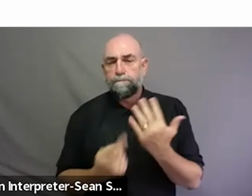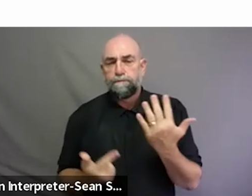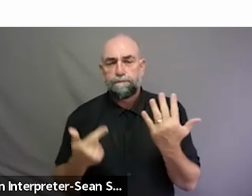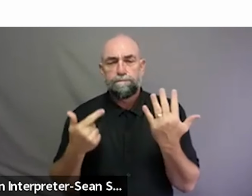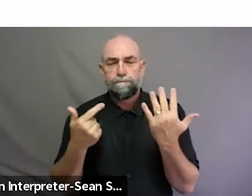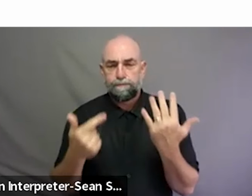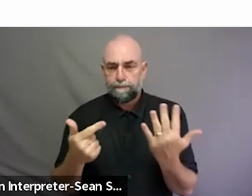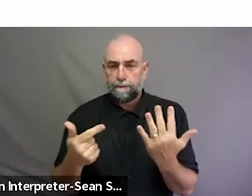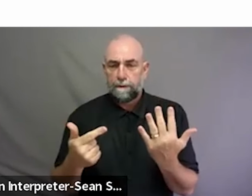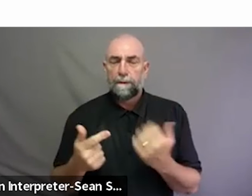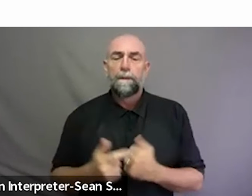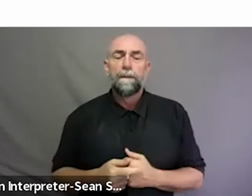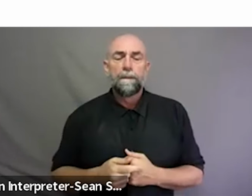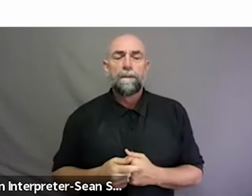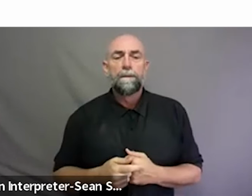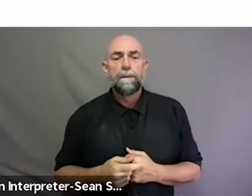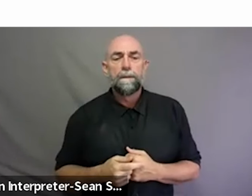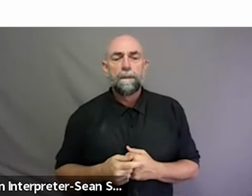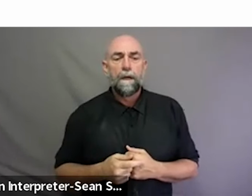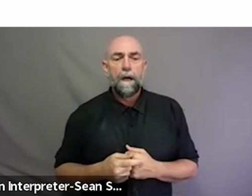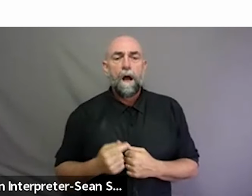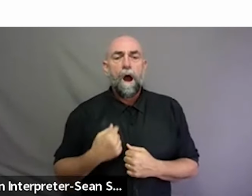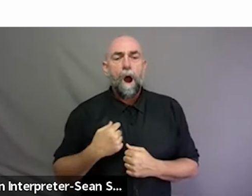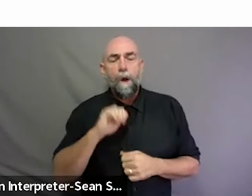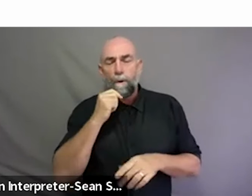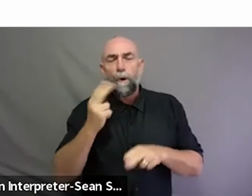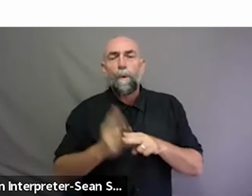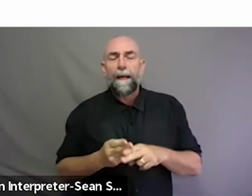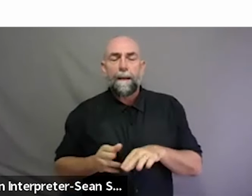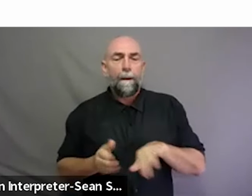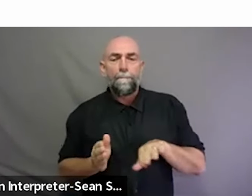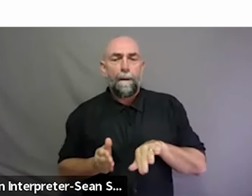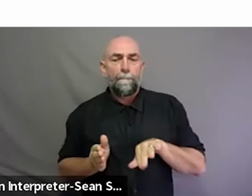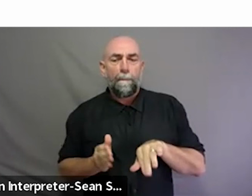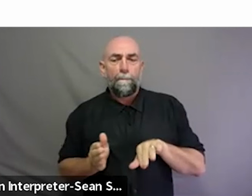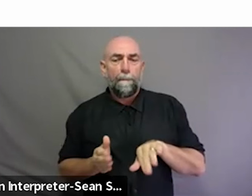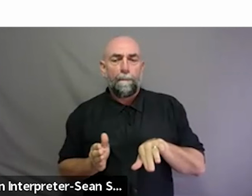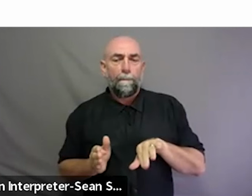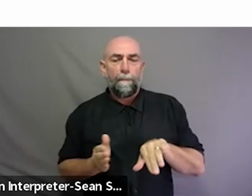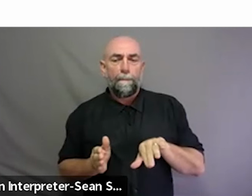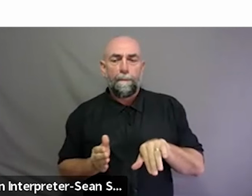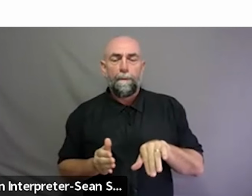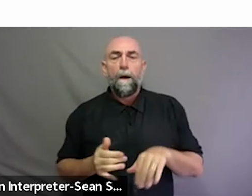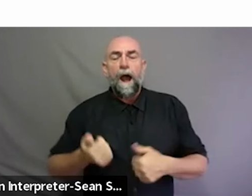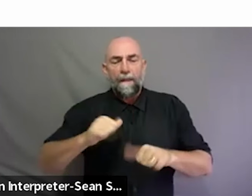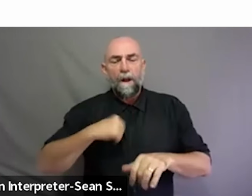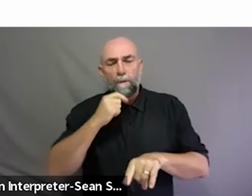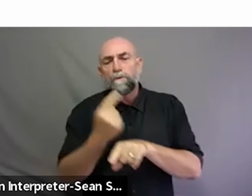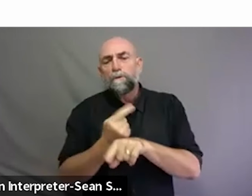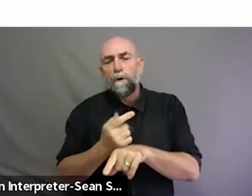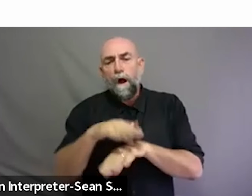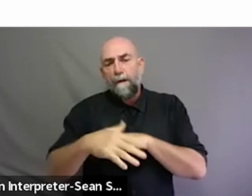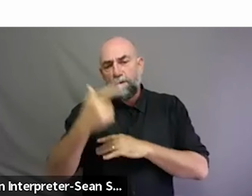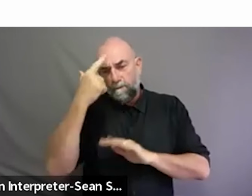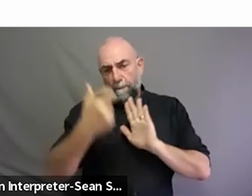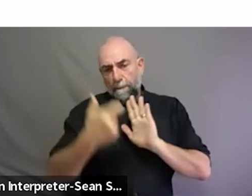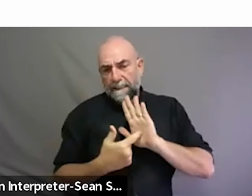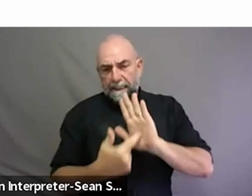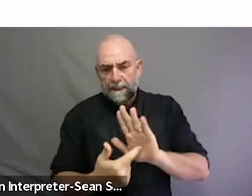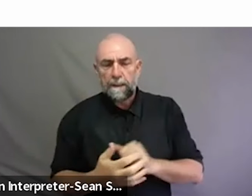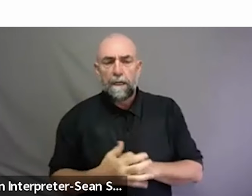more detail when I speak about the positives and the recommendations that came out of the report. But what they're looking for is a culture